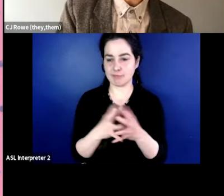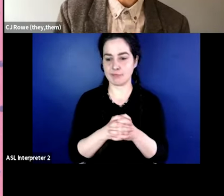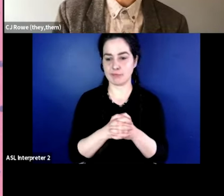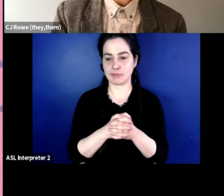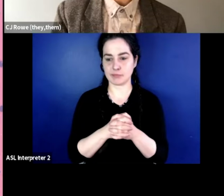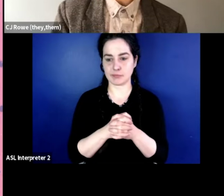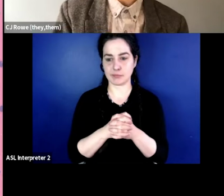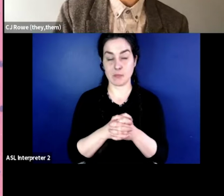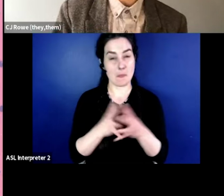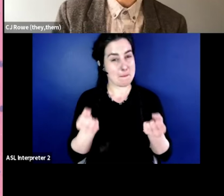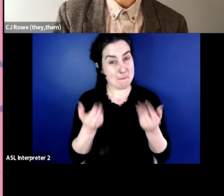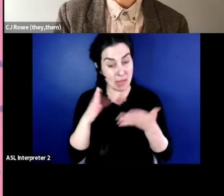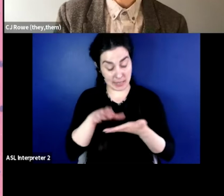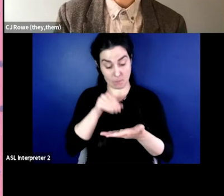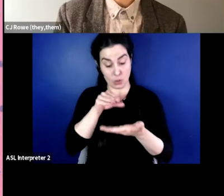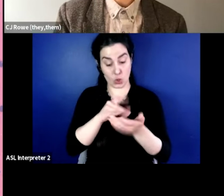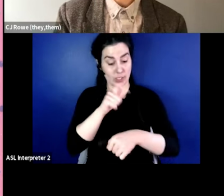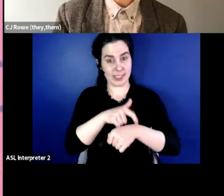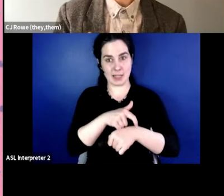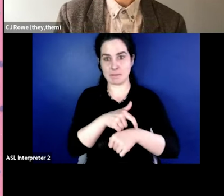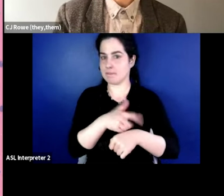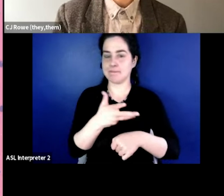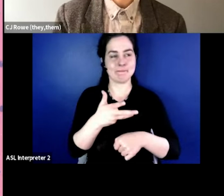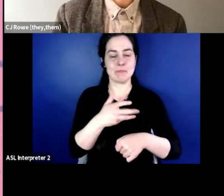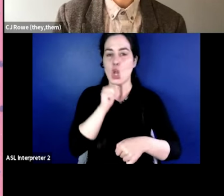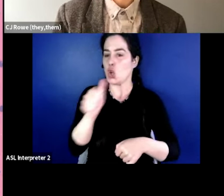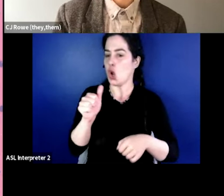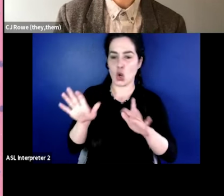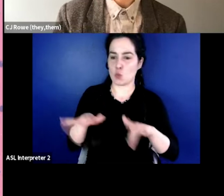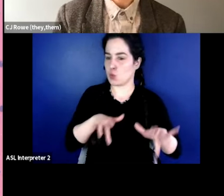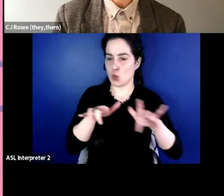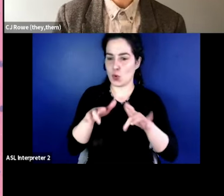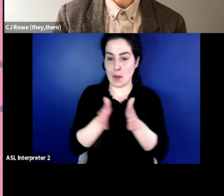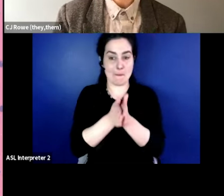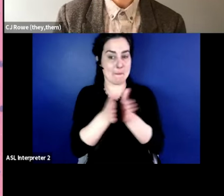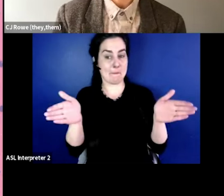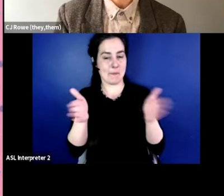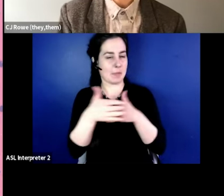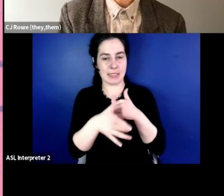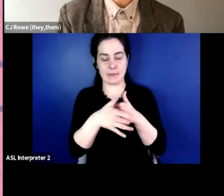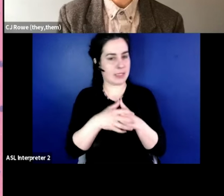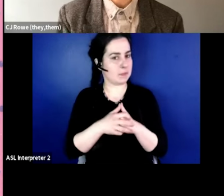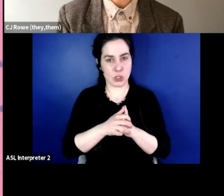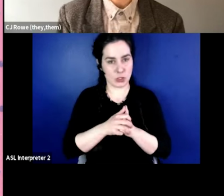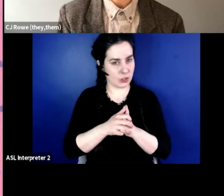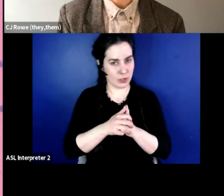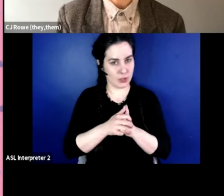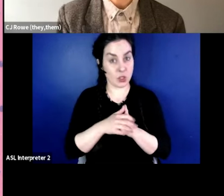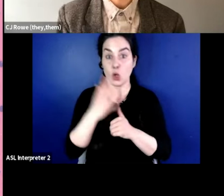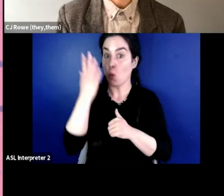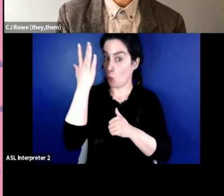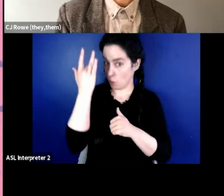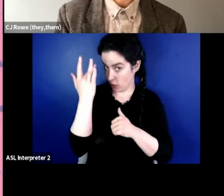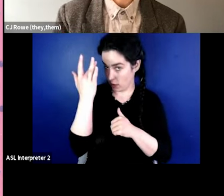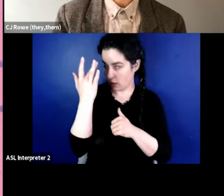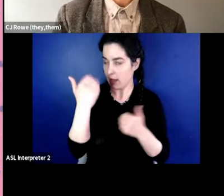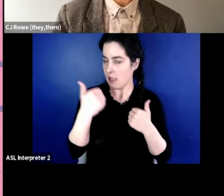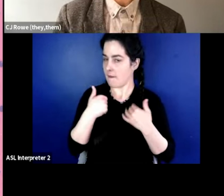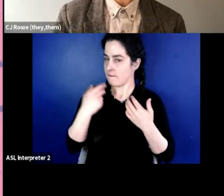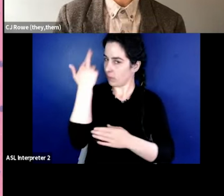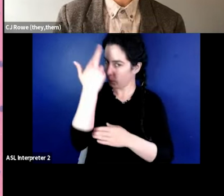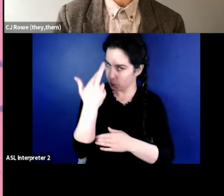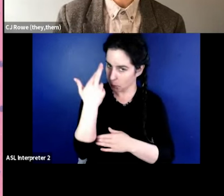a lot of these learning sessions are not recorded and available publicly, and that's done thoughtfully because we really want to create